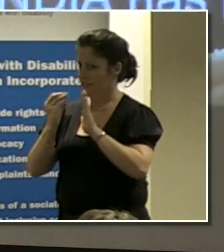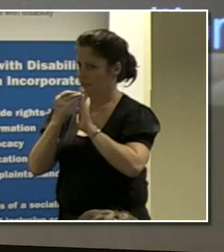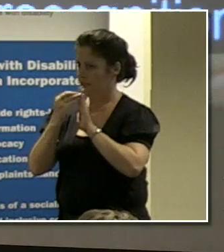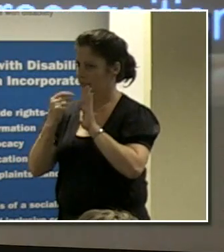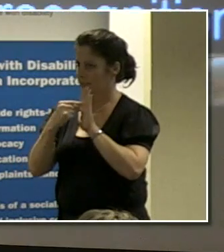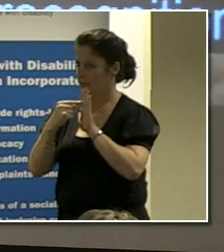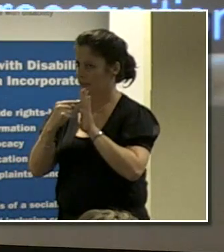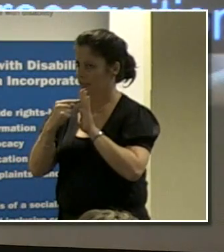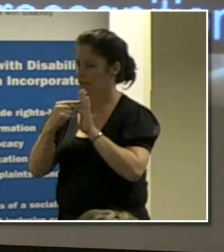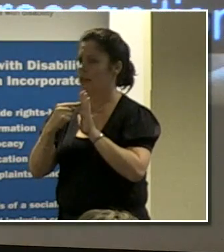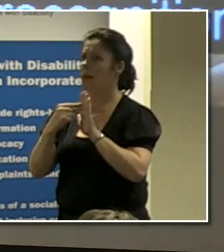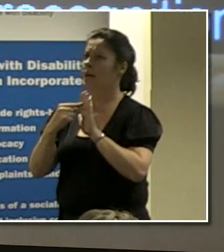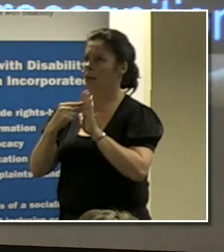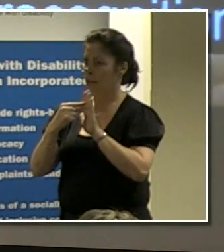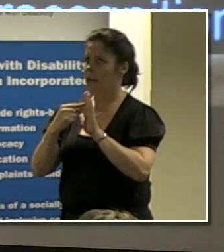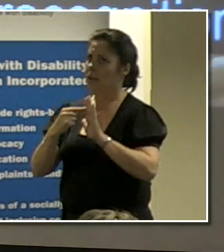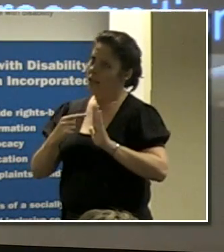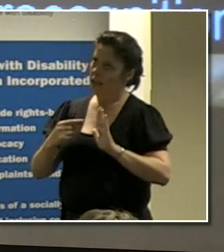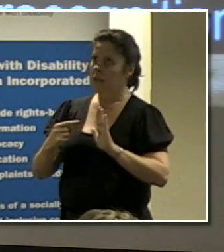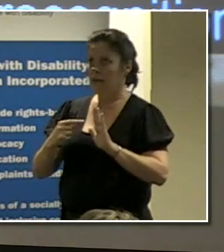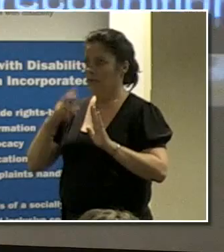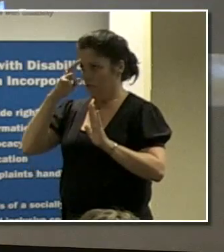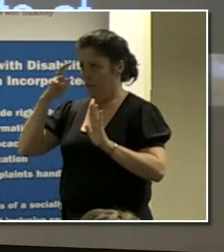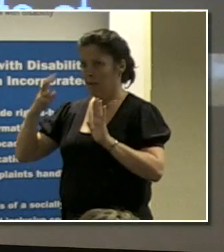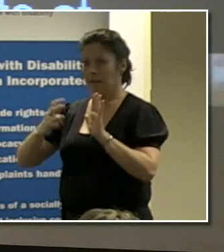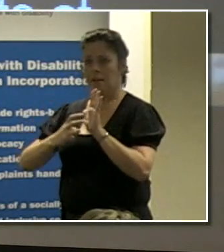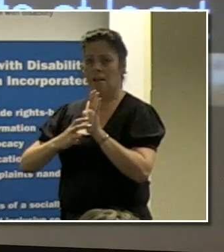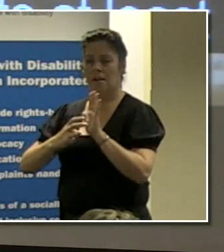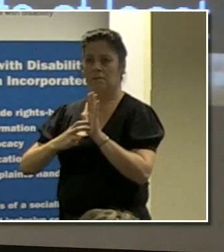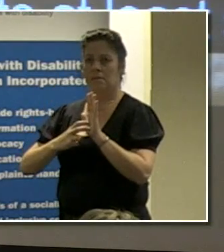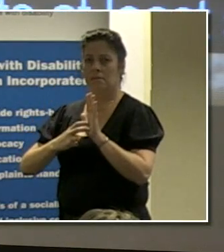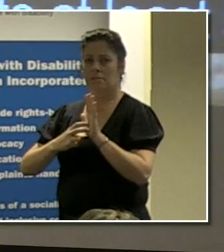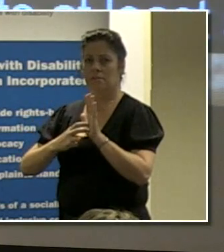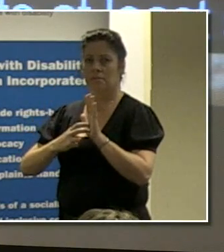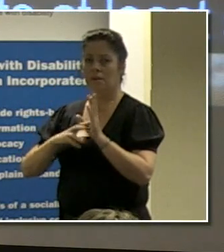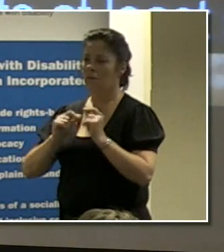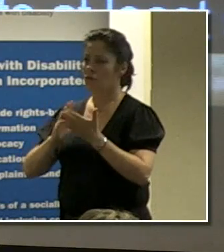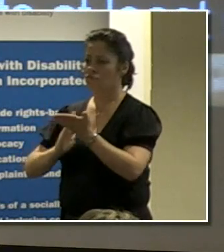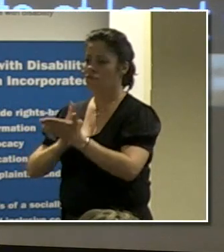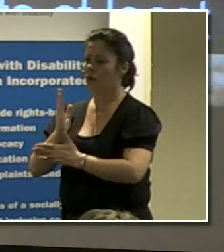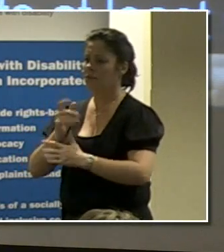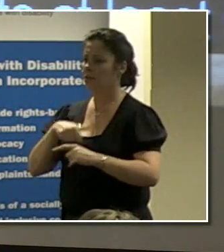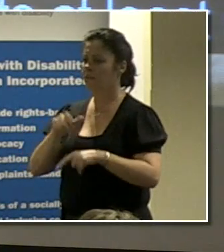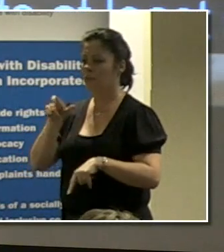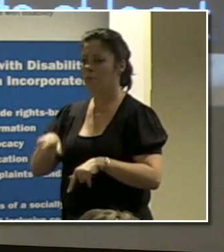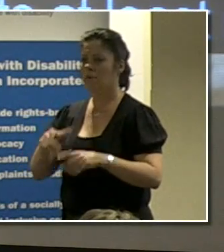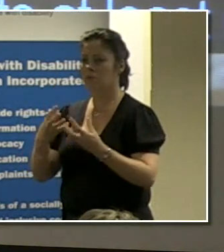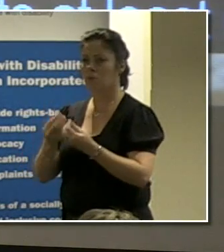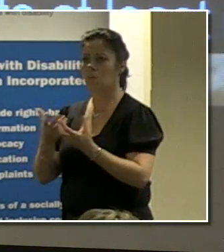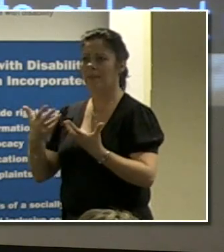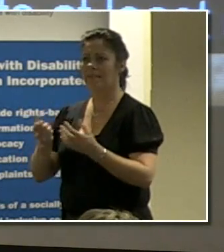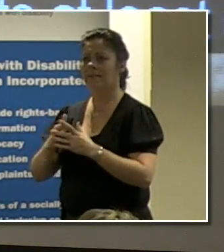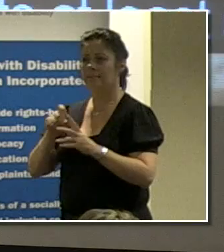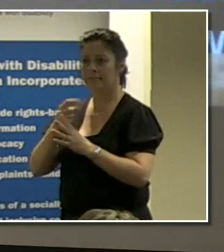it gives effect to at least some elements of the Convention on the Rights of Persons with Disabilities,